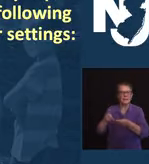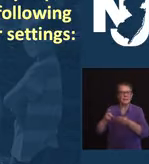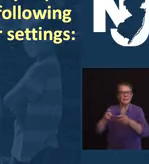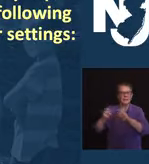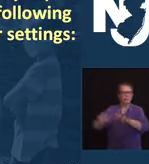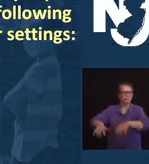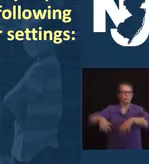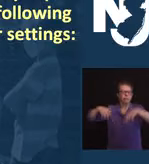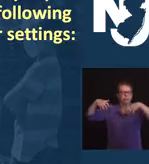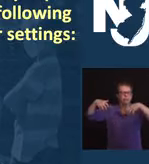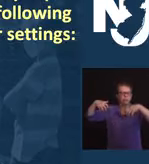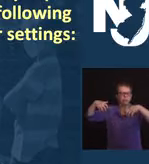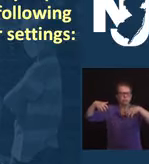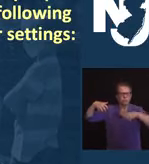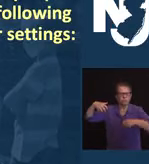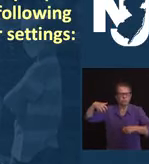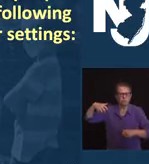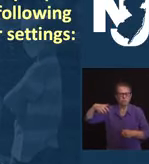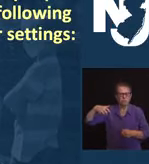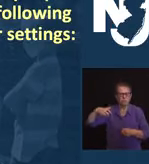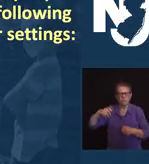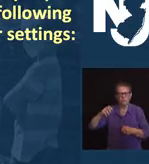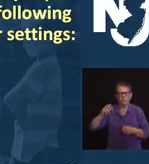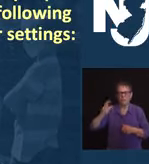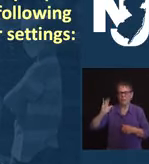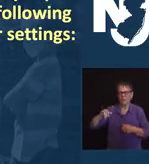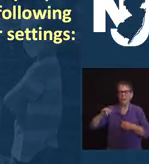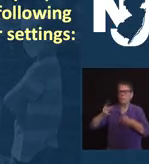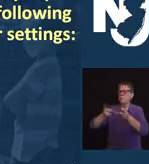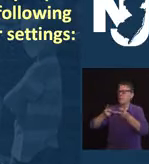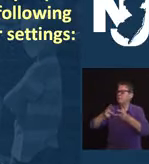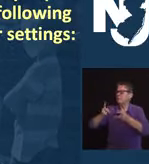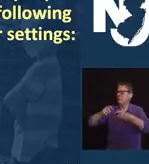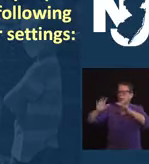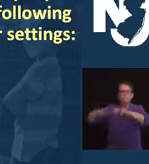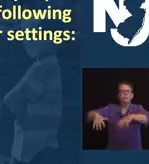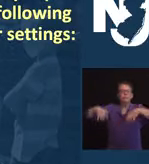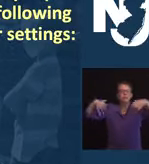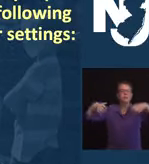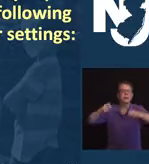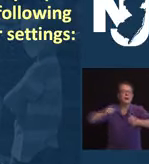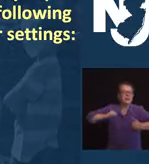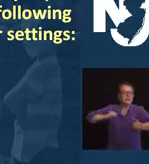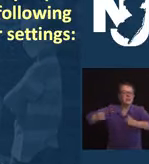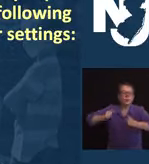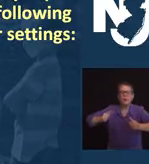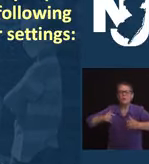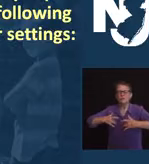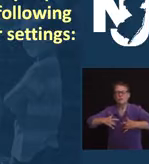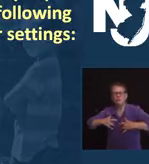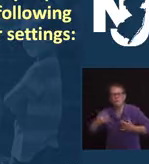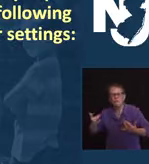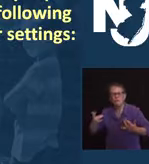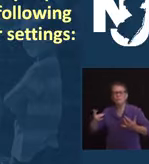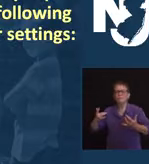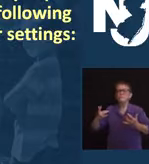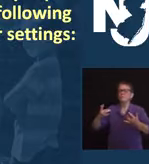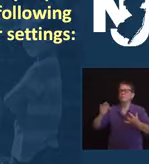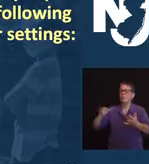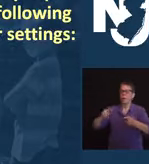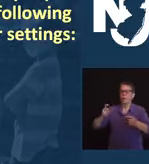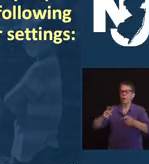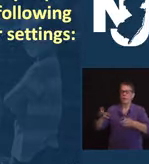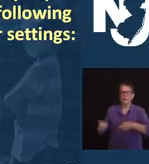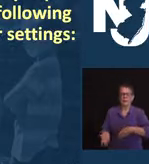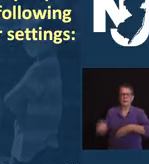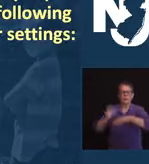an expansion, even though it sounds like I'm contracting. So the definition of a large venue is no longer going to be, as of Friday, 5,000